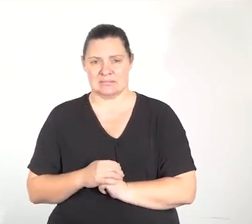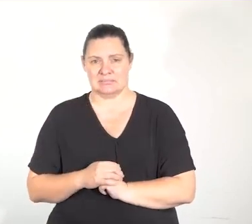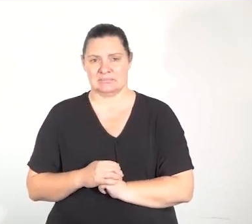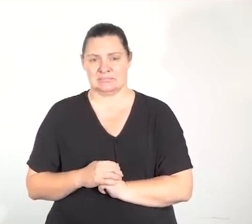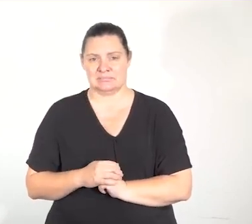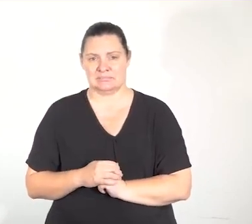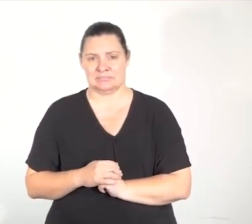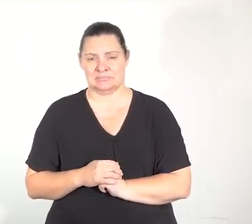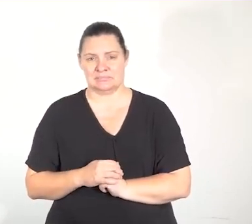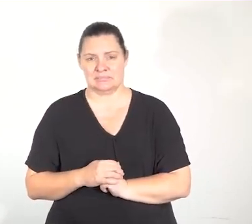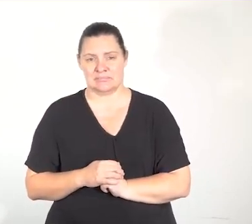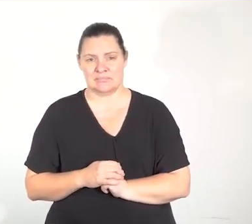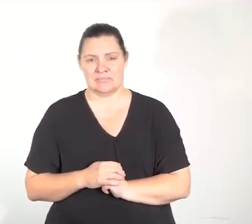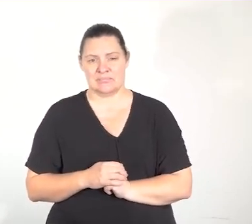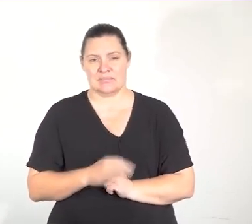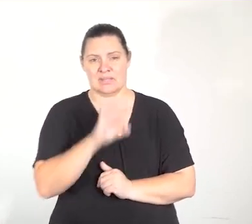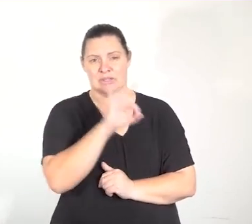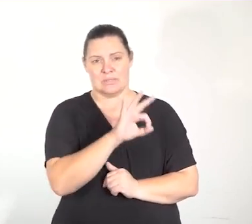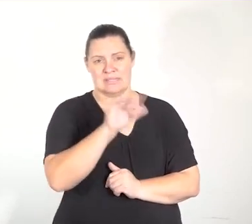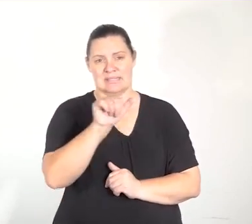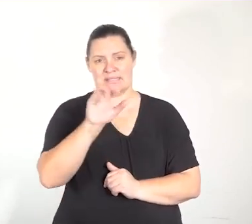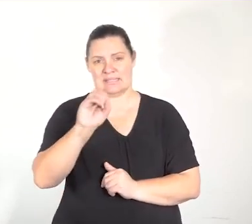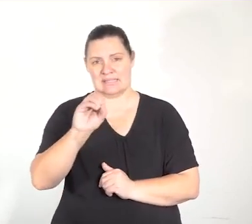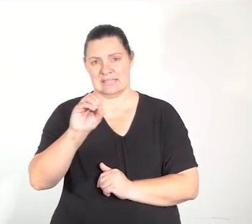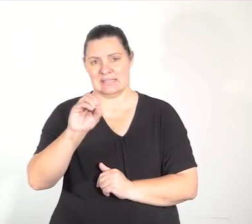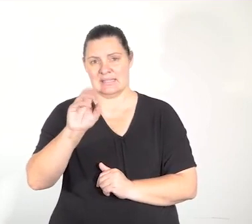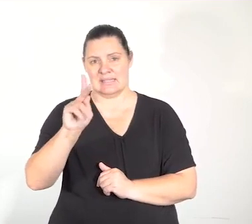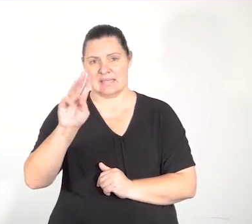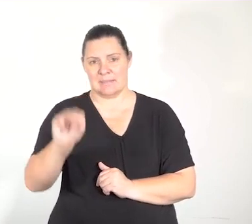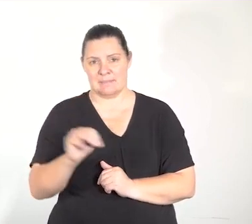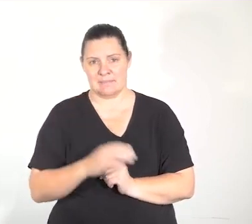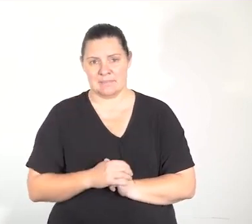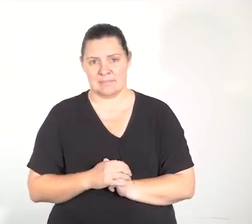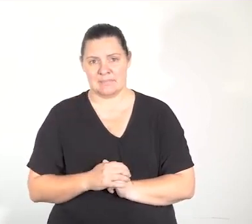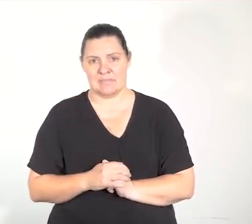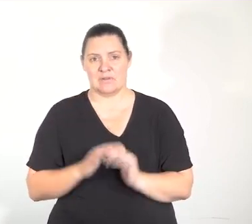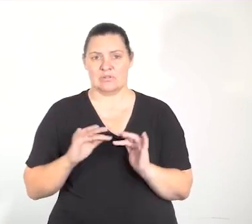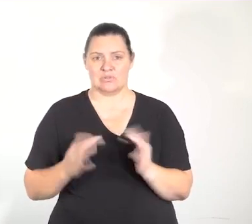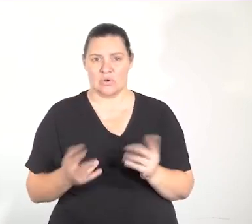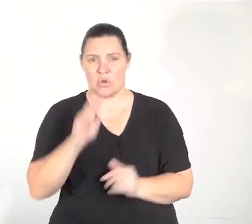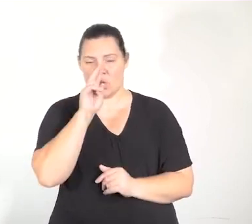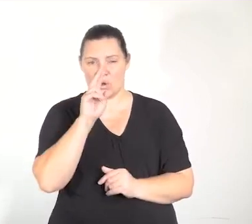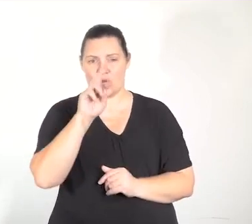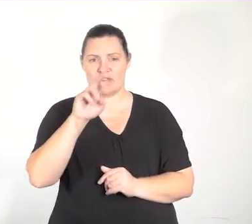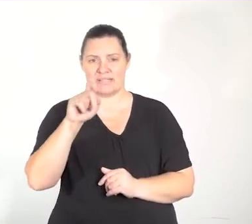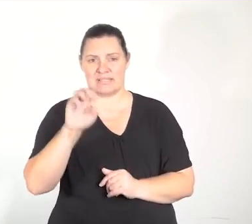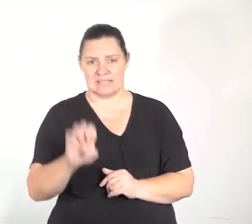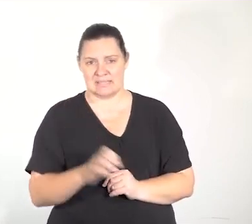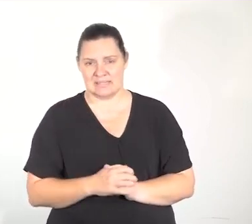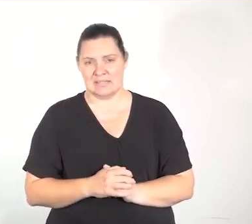3. Yes, it is 360 kilometers. So, let's look at the rate